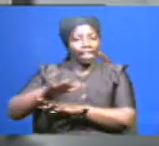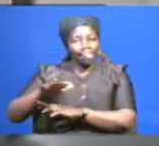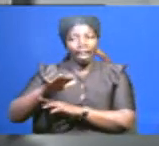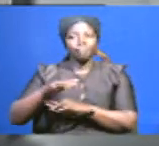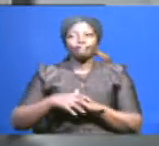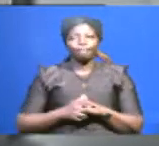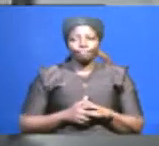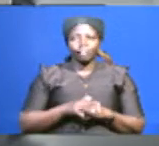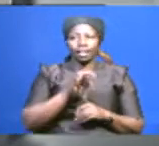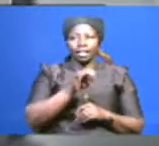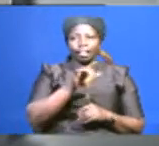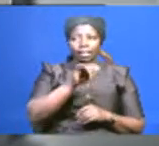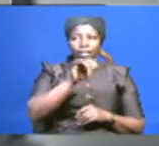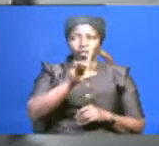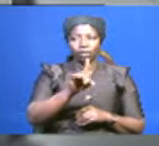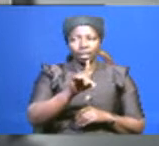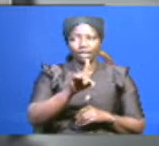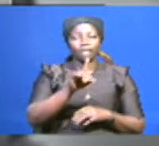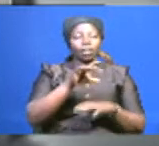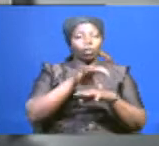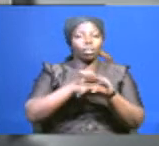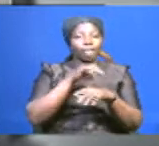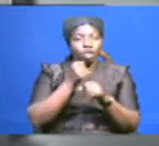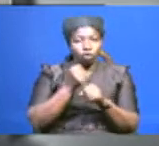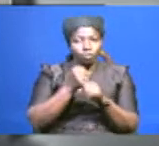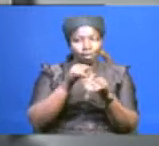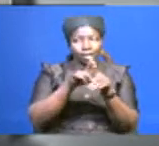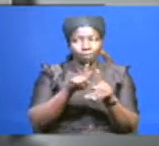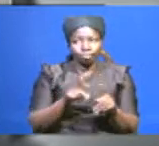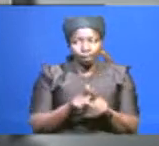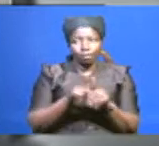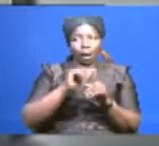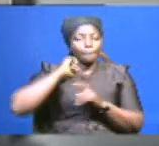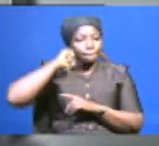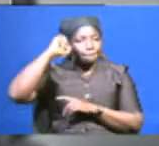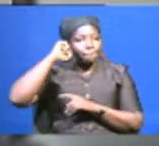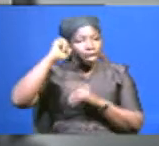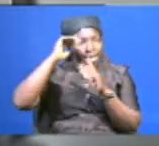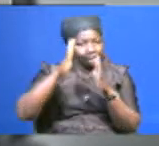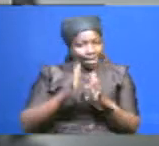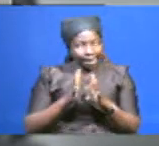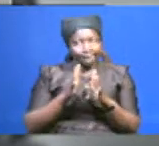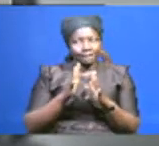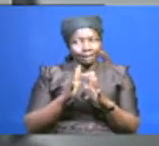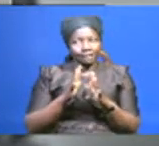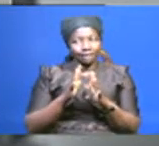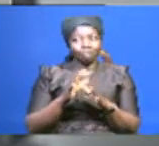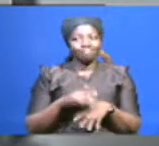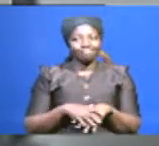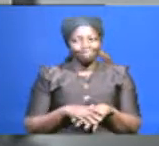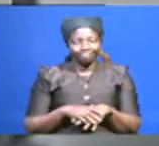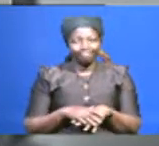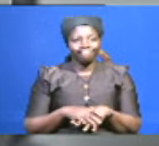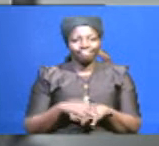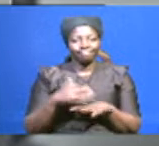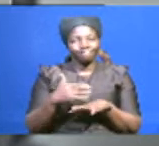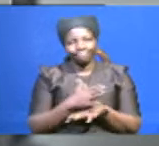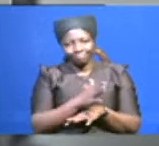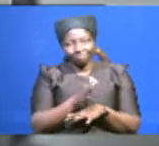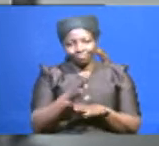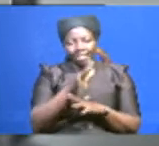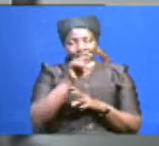Mwamunga built himself a reputation as an astute politician, adept at navigating the choppy waters of